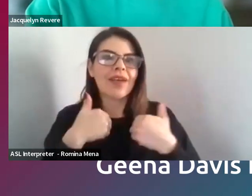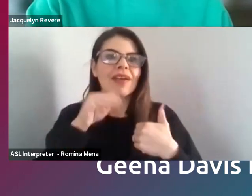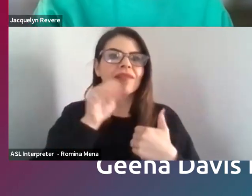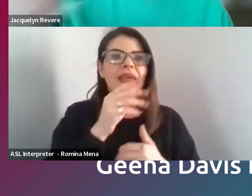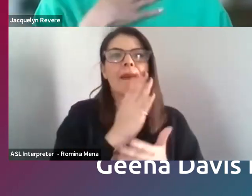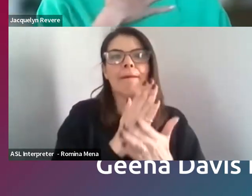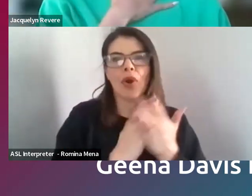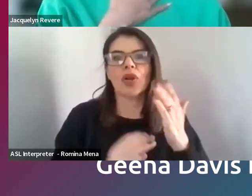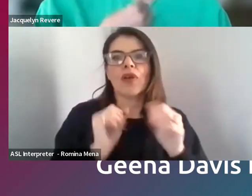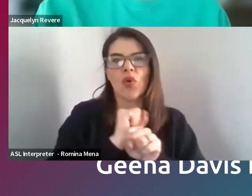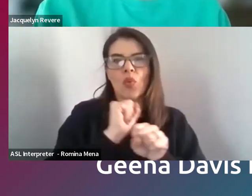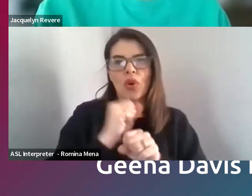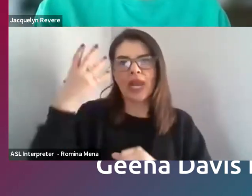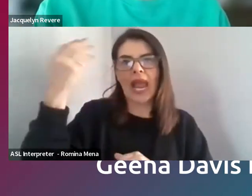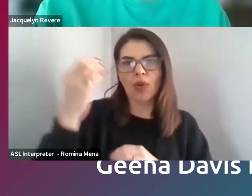out there in the world.